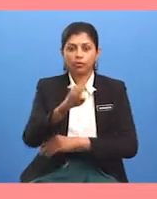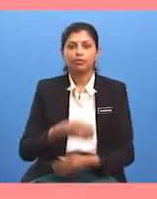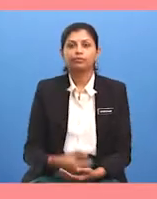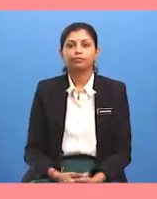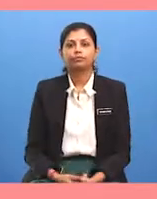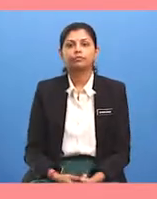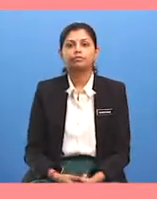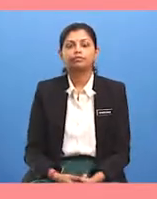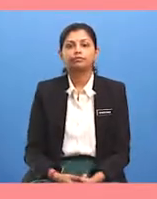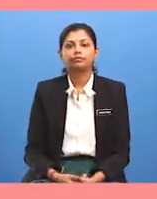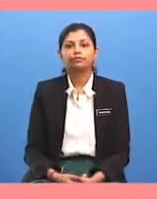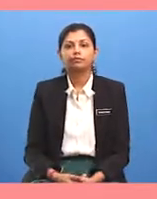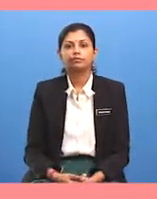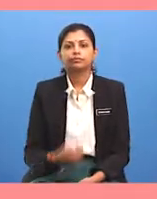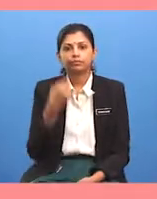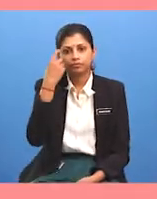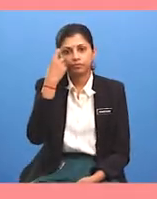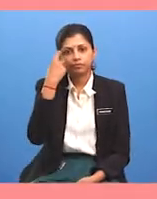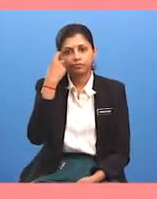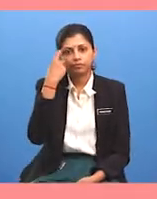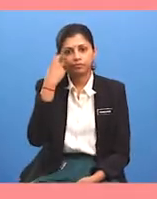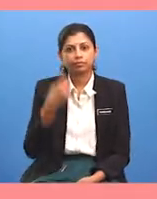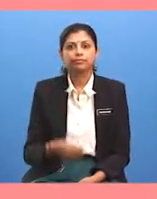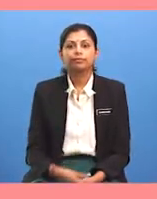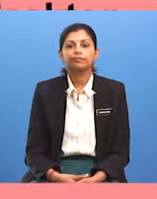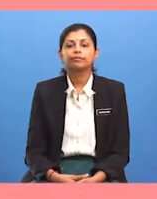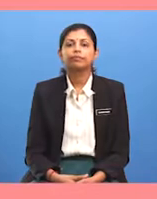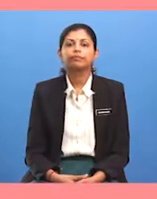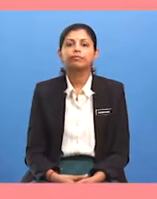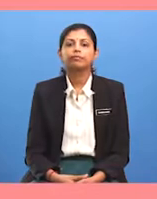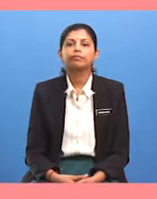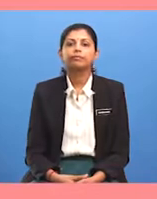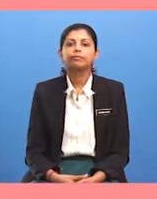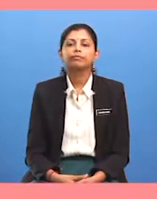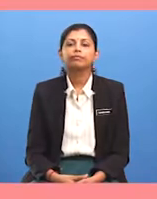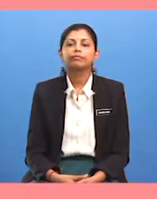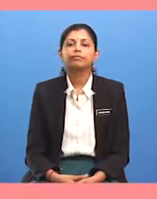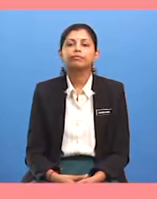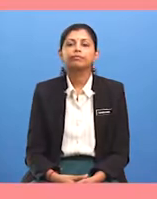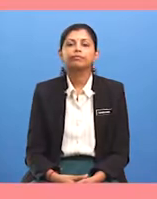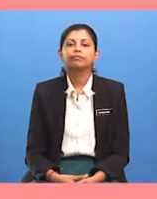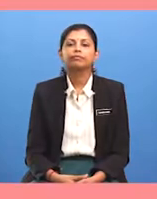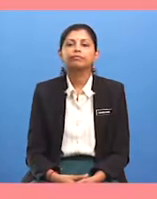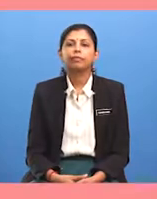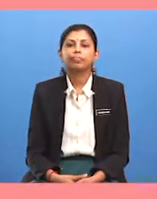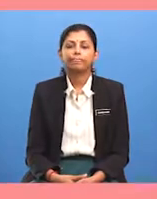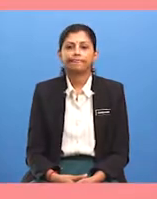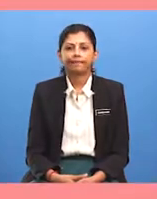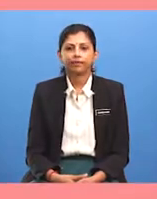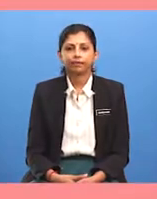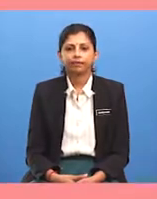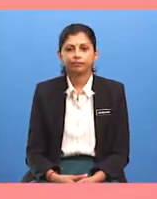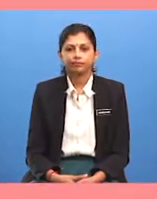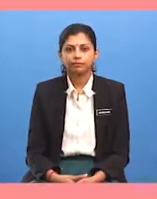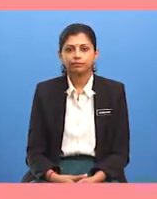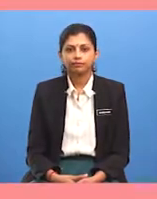about Bill Gates' main work? A. His main work is to ensure every home has